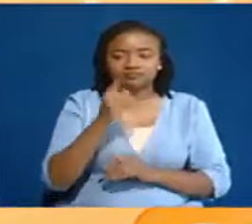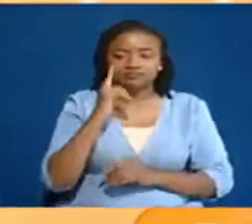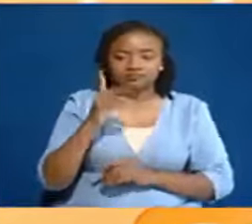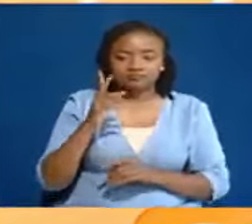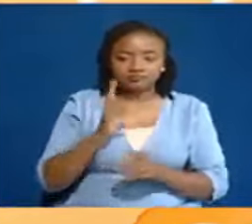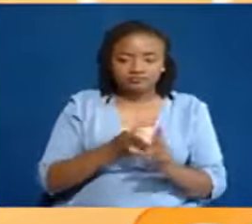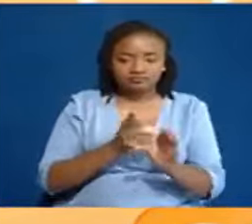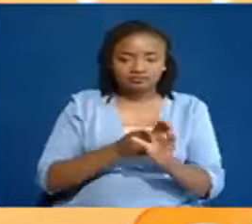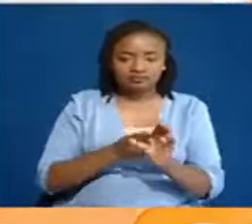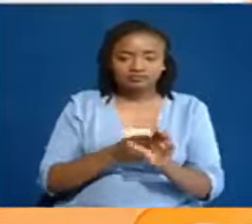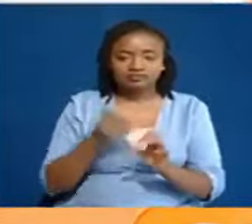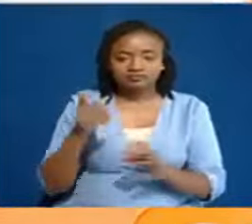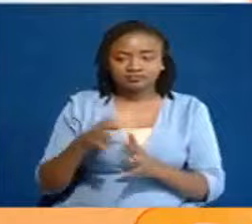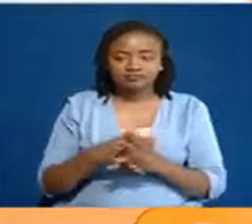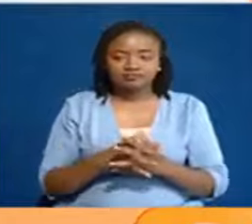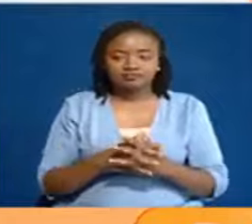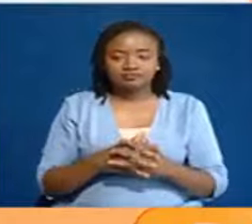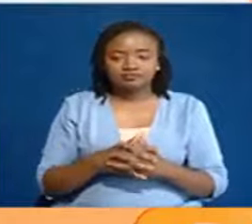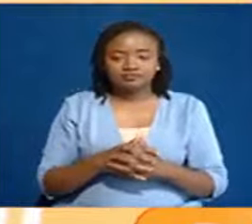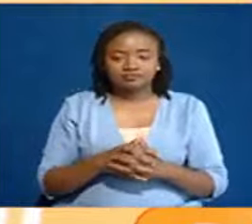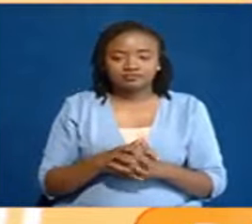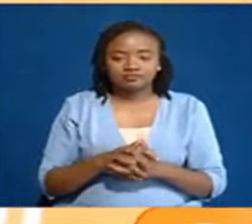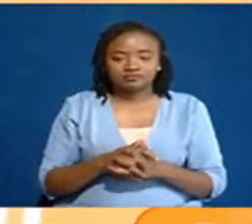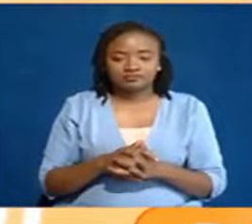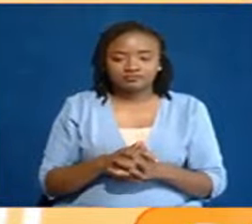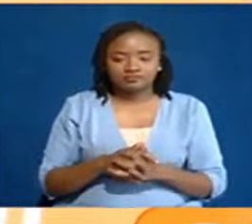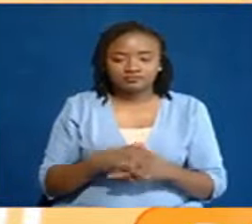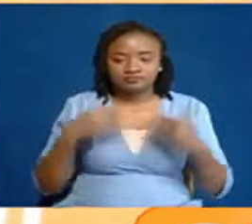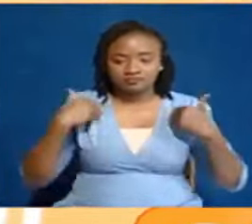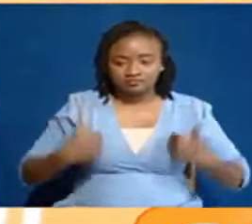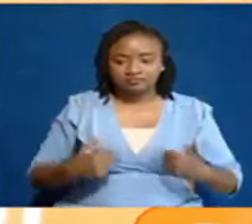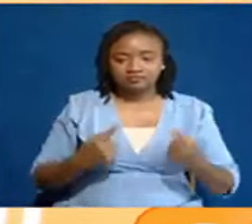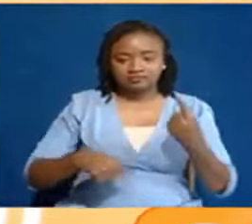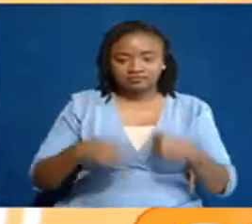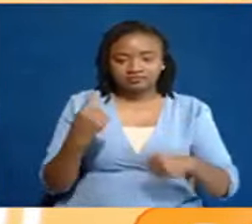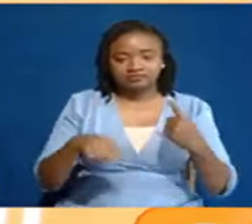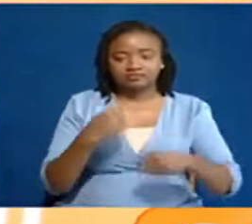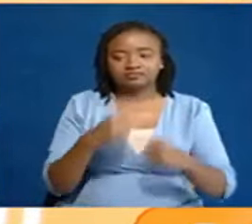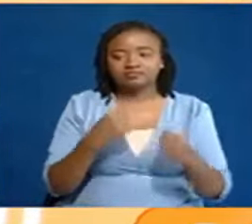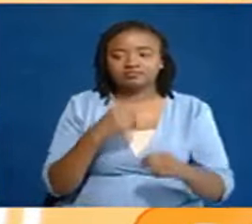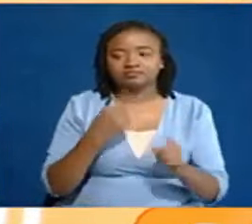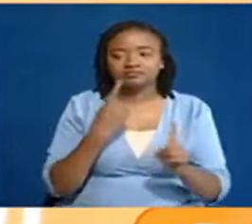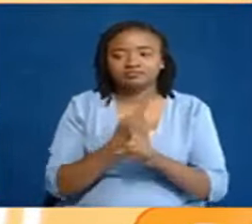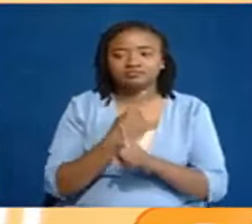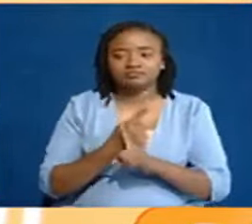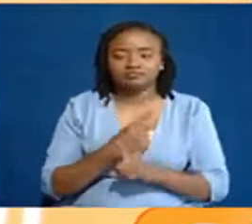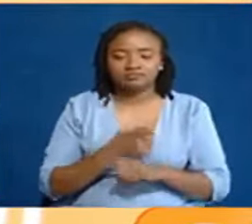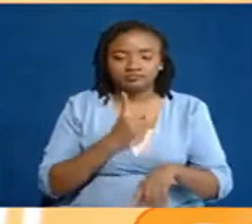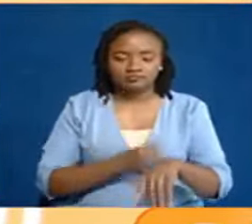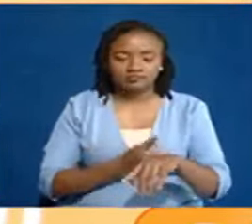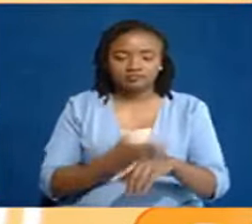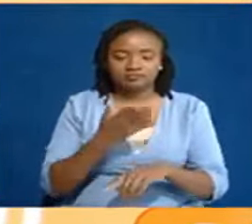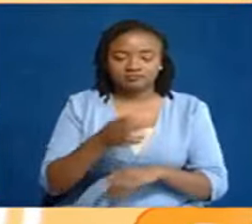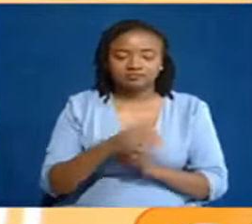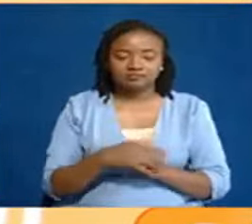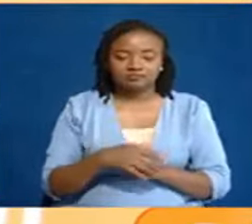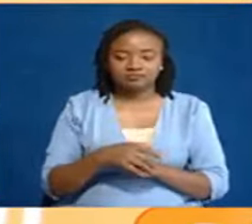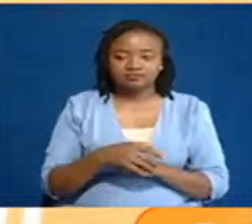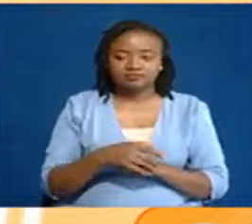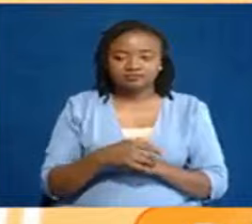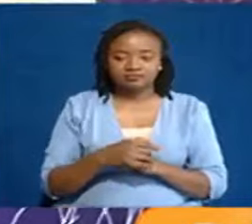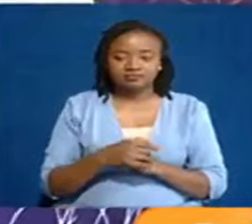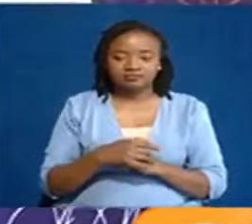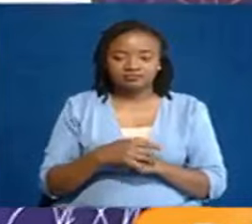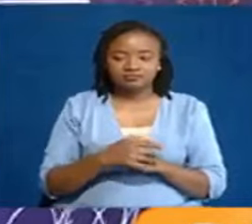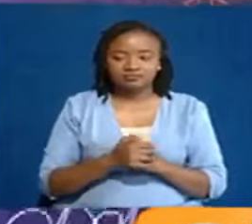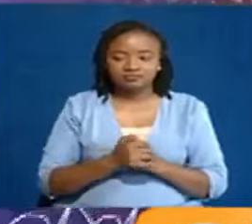plane higher in the game. I've won a couple of times also on the Aviator, not this the big prize, but I've also won a couple of